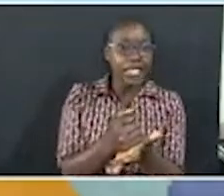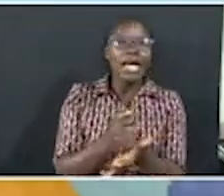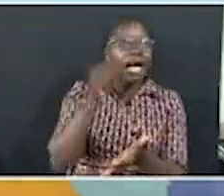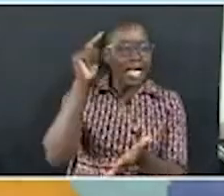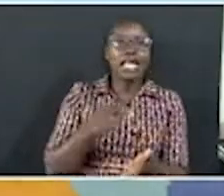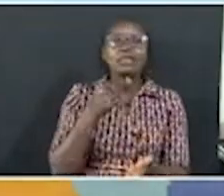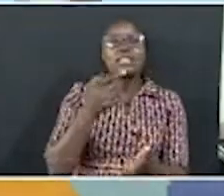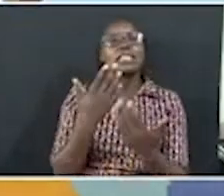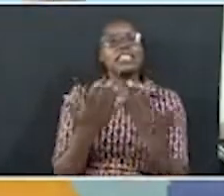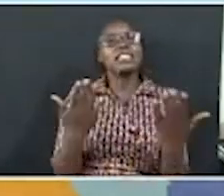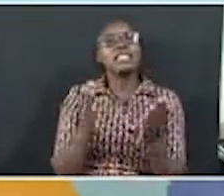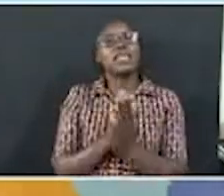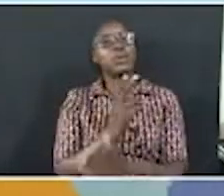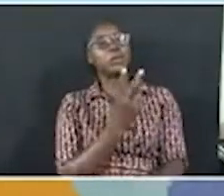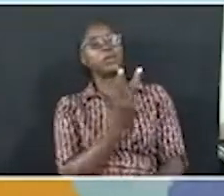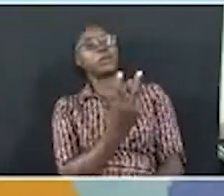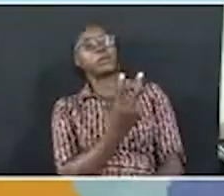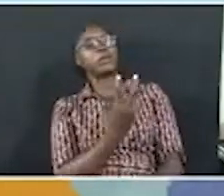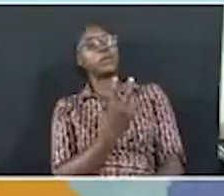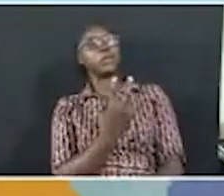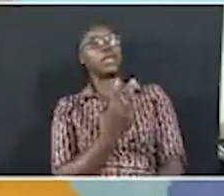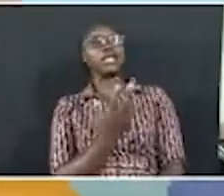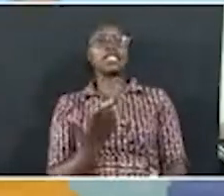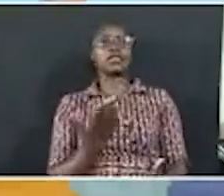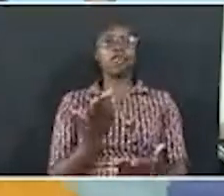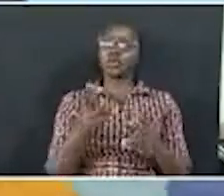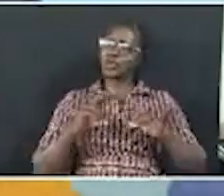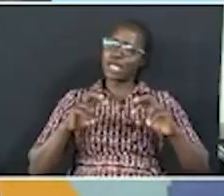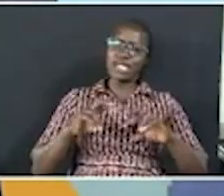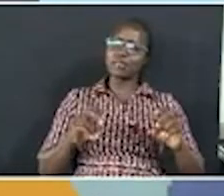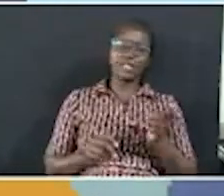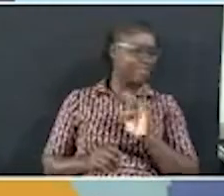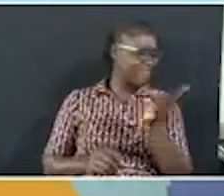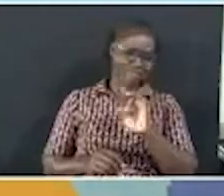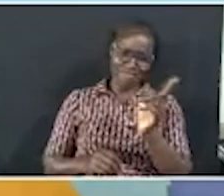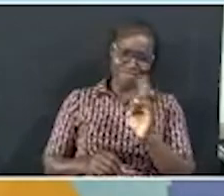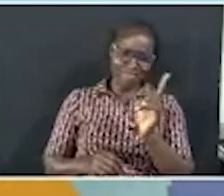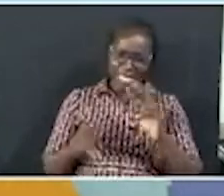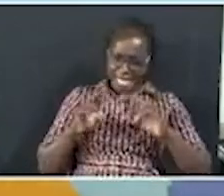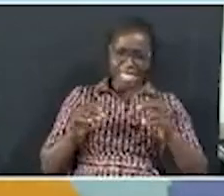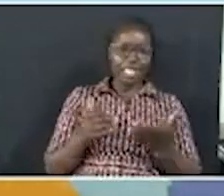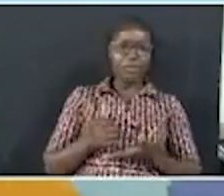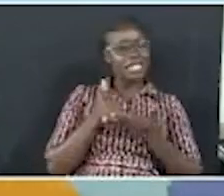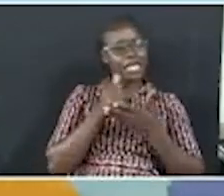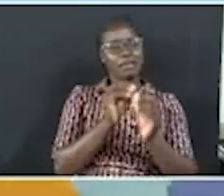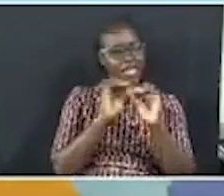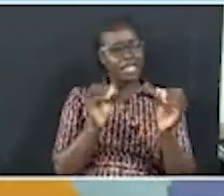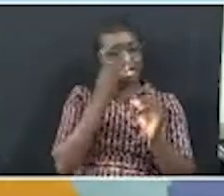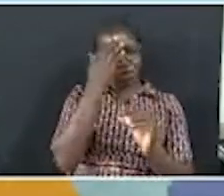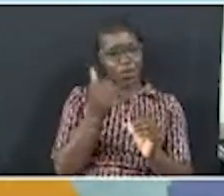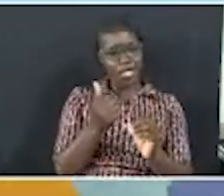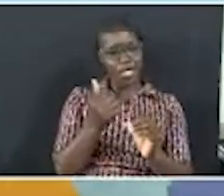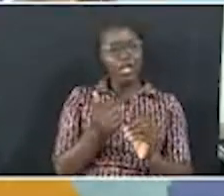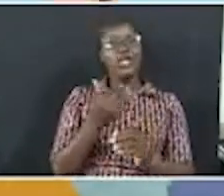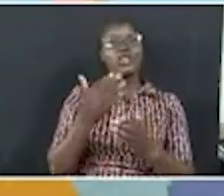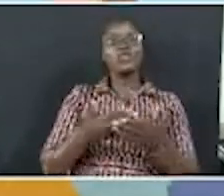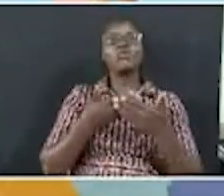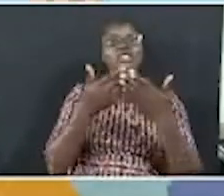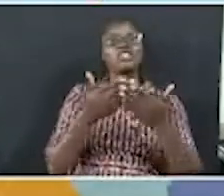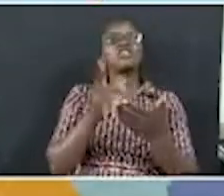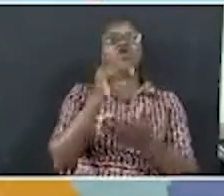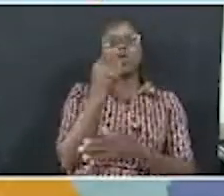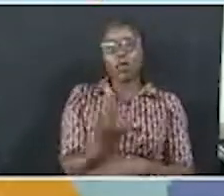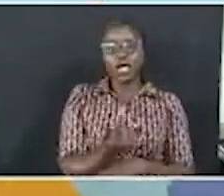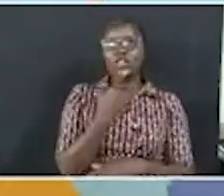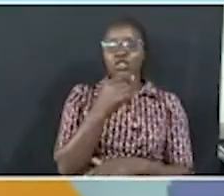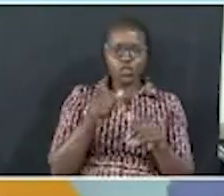be saying things here and you are looking at me as if you are doing an assessment. That assessment will not do you anything, because you will present to no one.